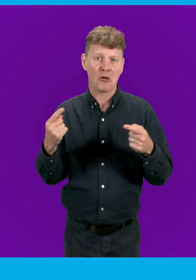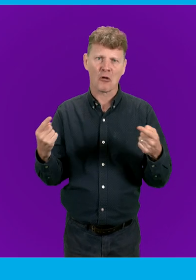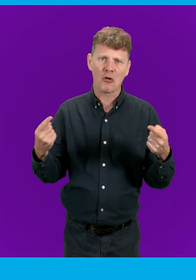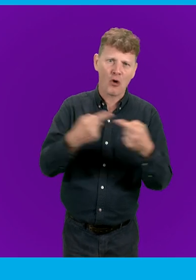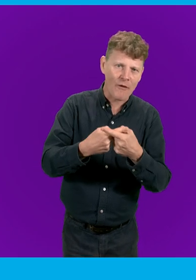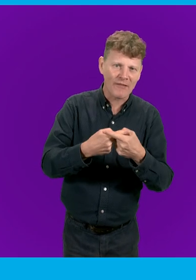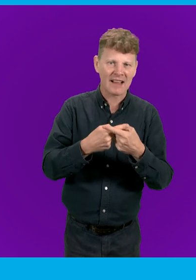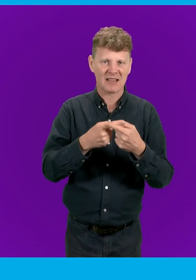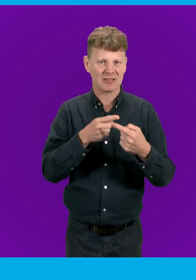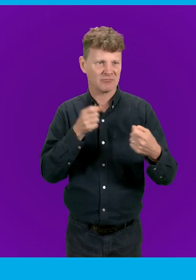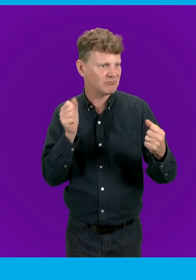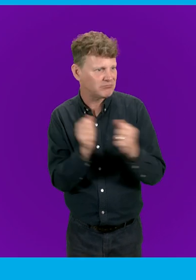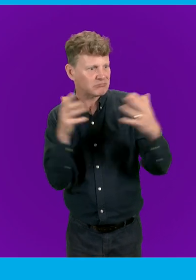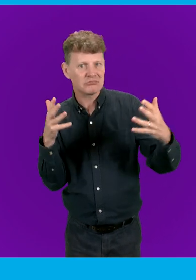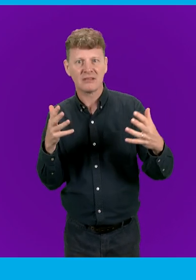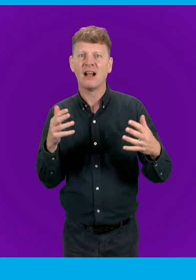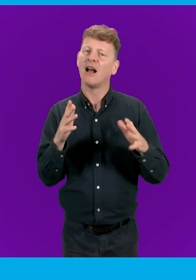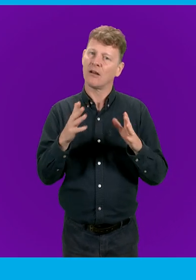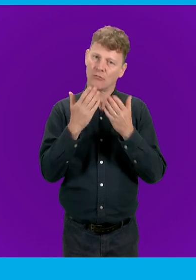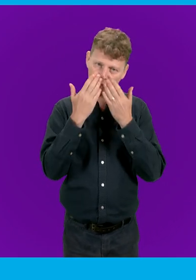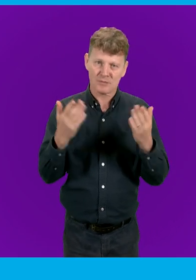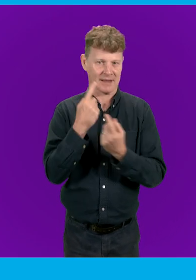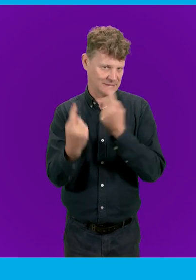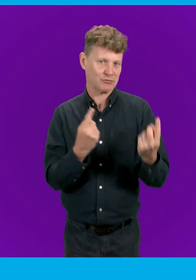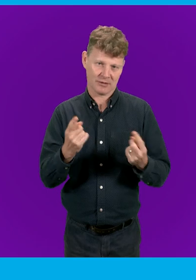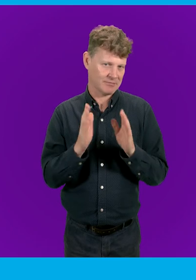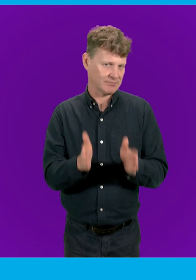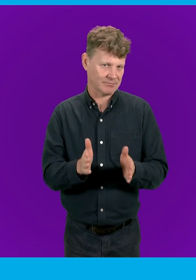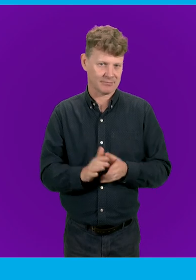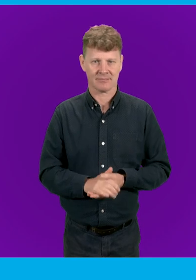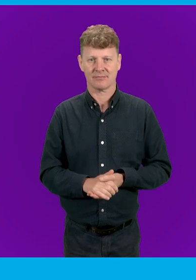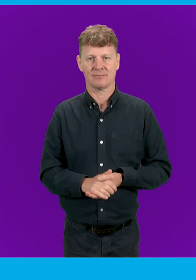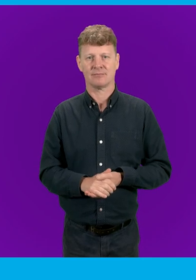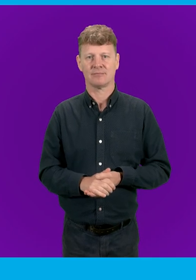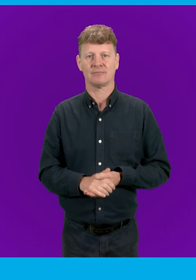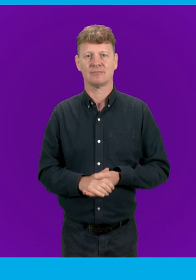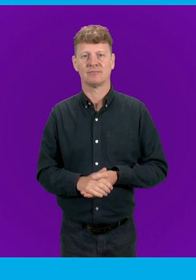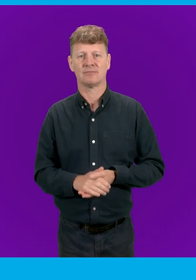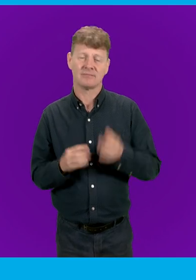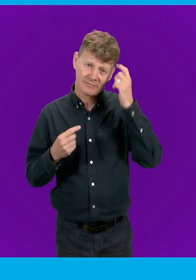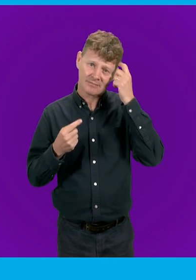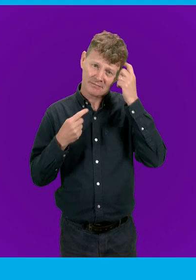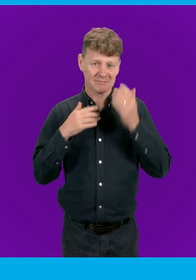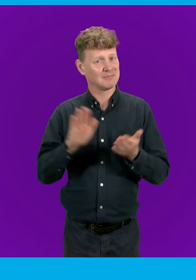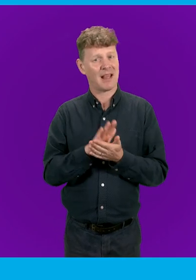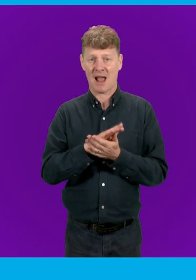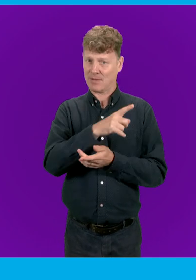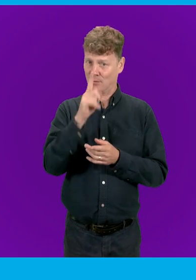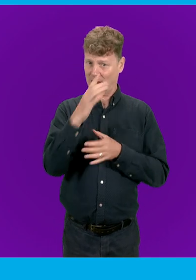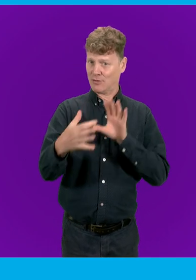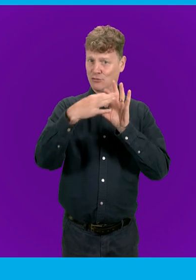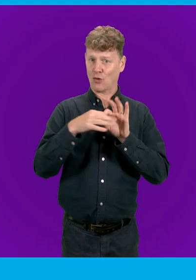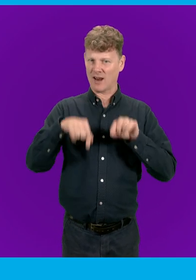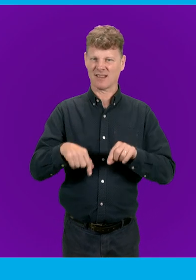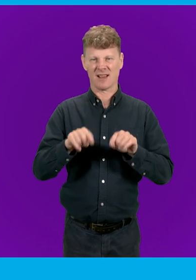conflicting ideas, that we treat one another with respect. We are delighted you can join us today to participate in this